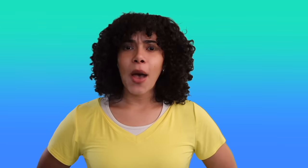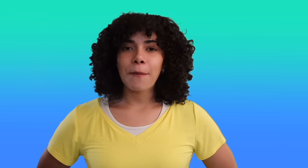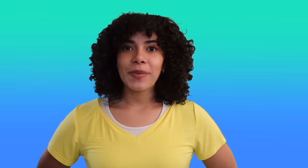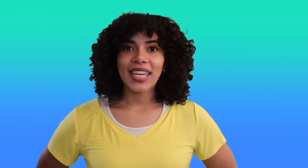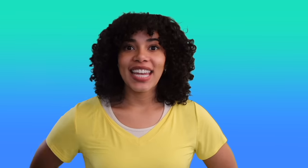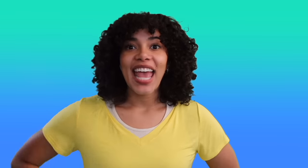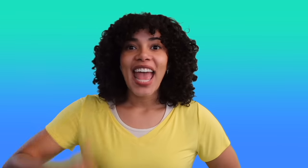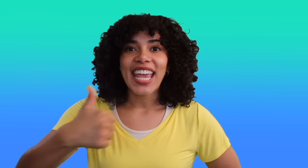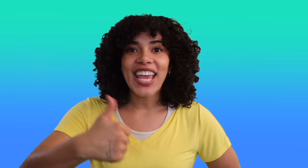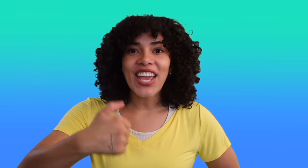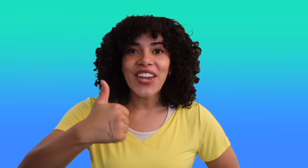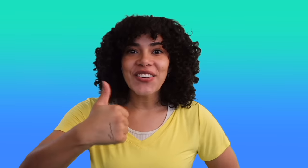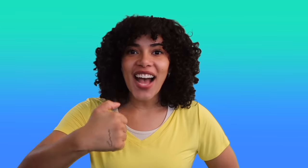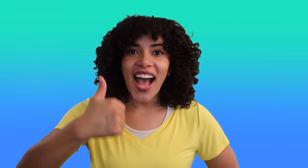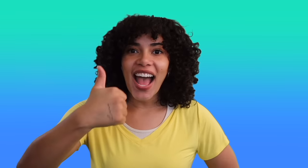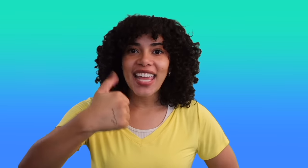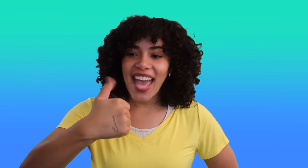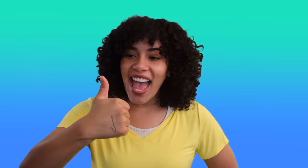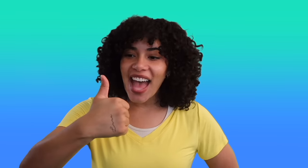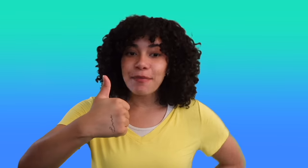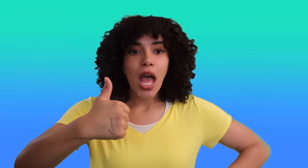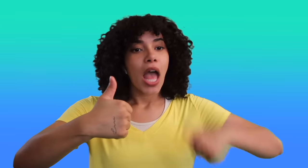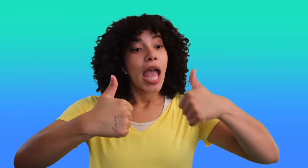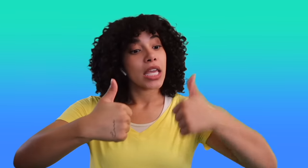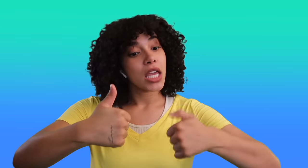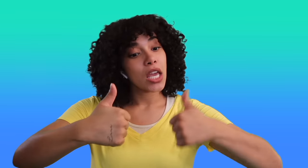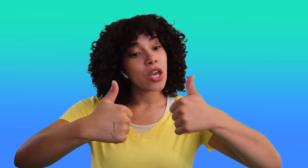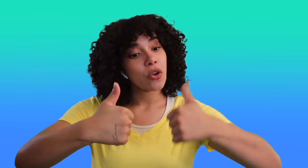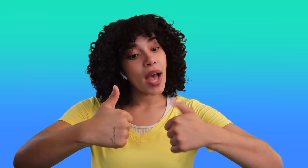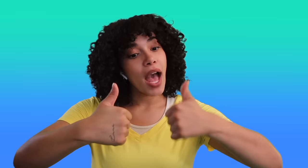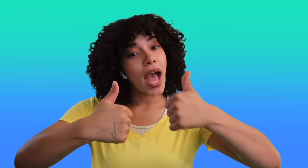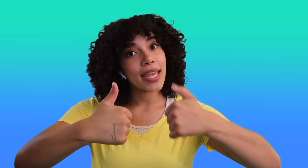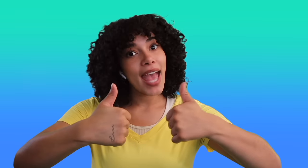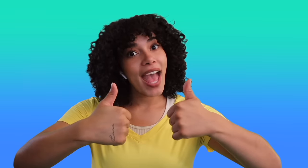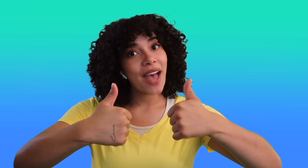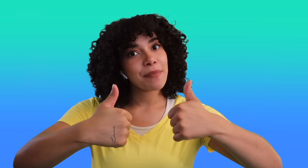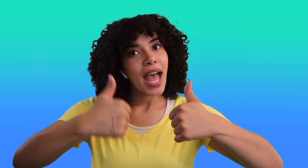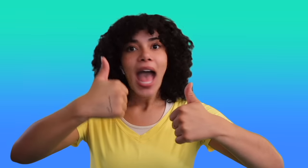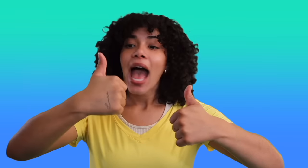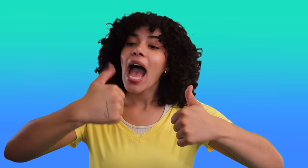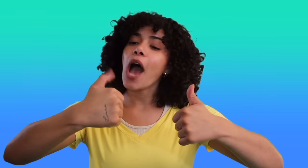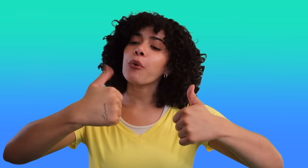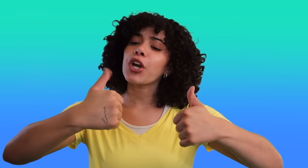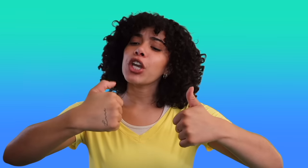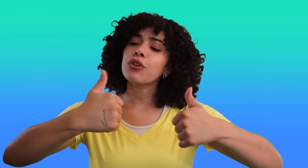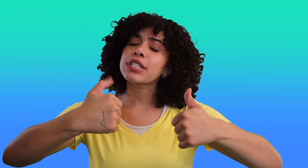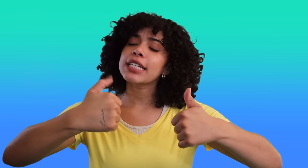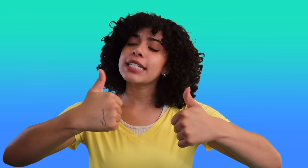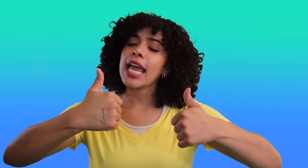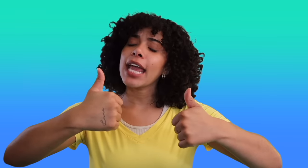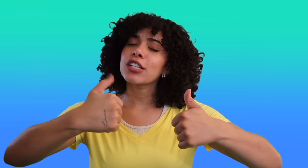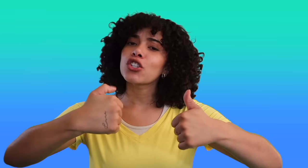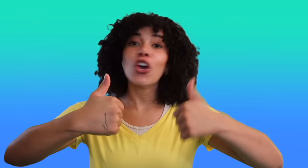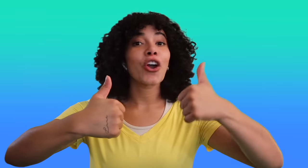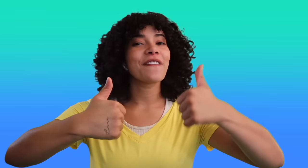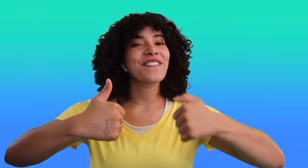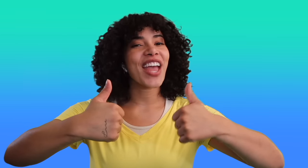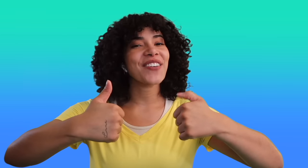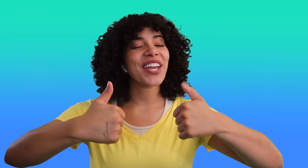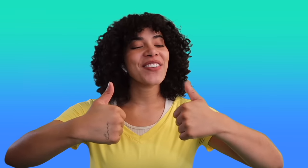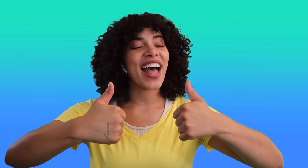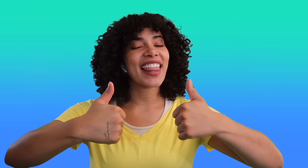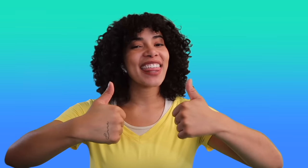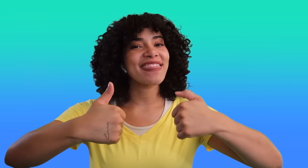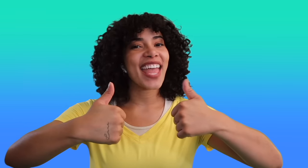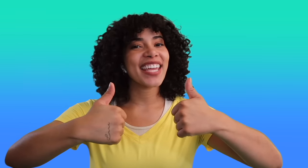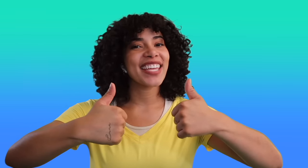is Thumbkin? Here I am. Here I am. How are you today, sir?